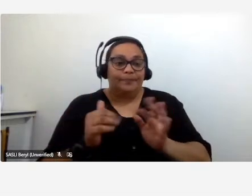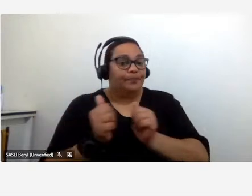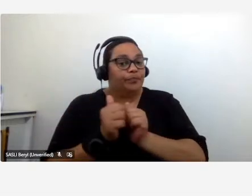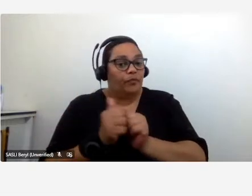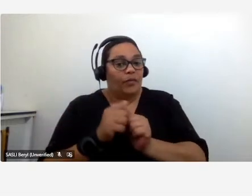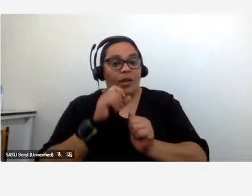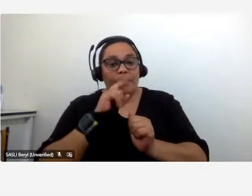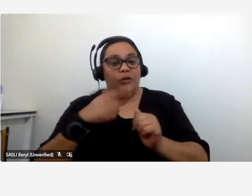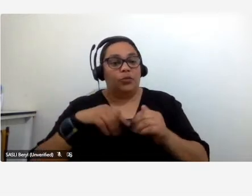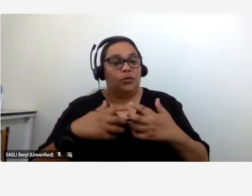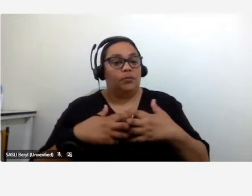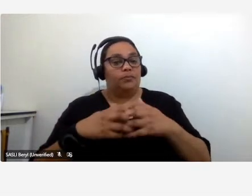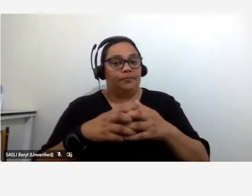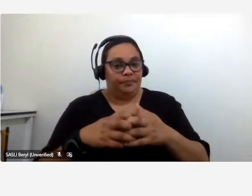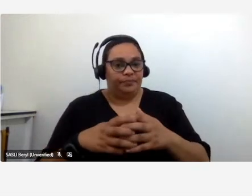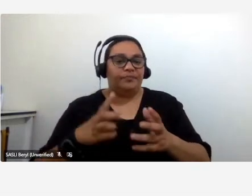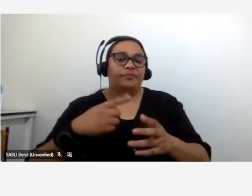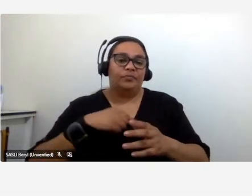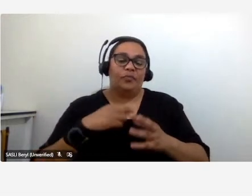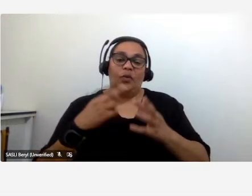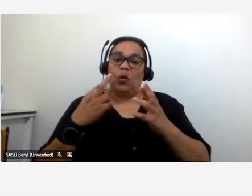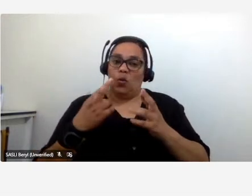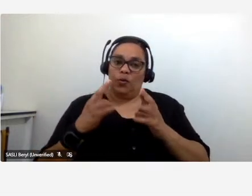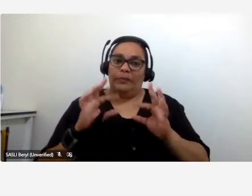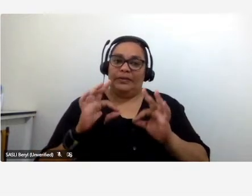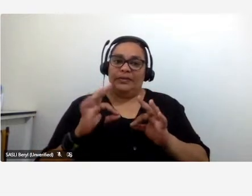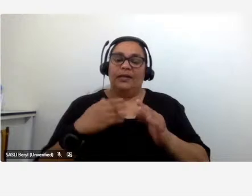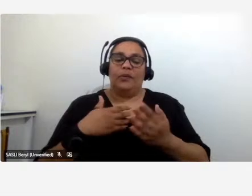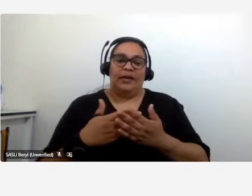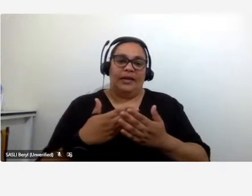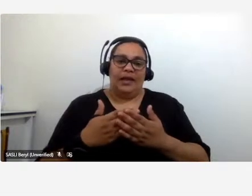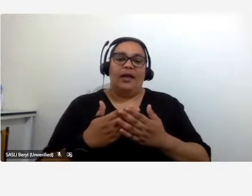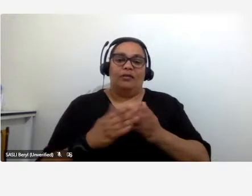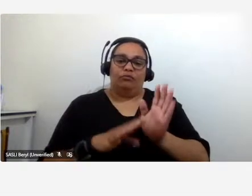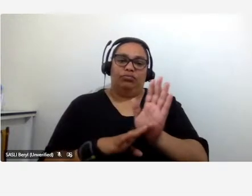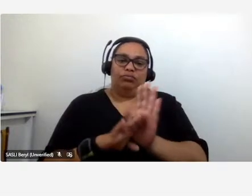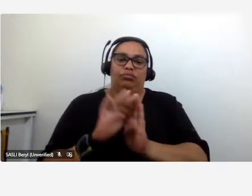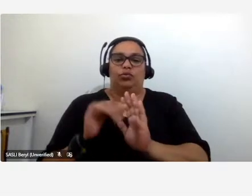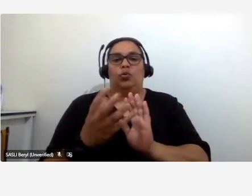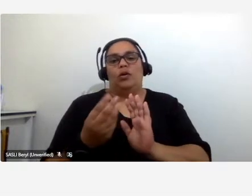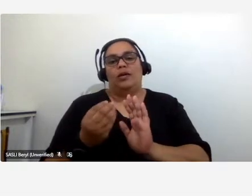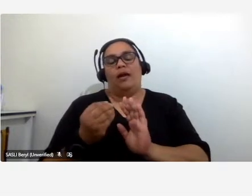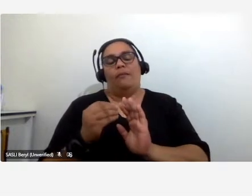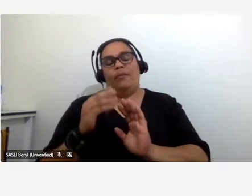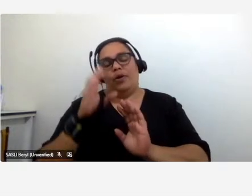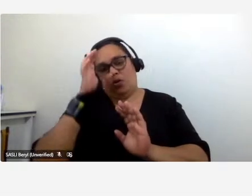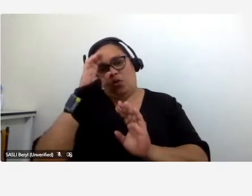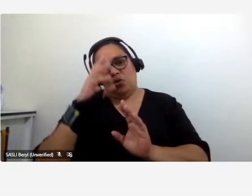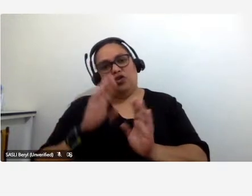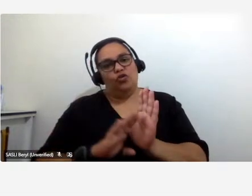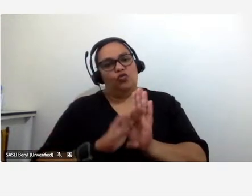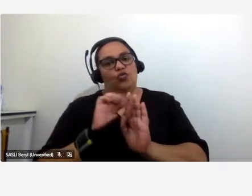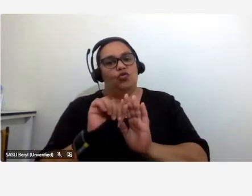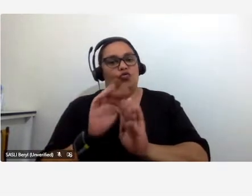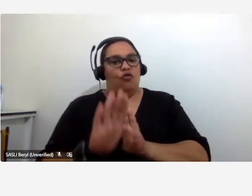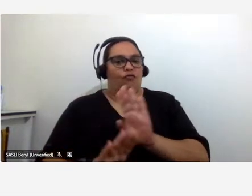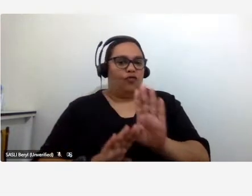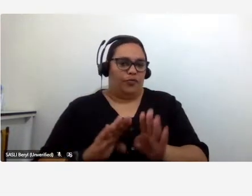that we're establishing, we hope that we can increase the number of coaches, increase the